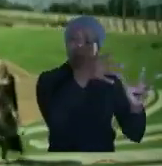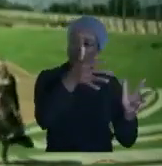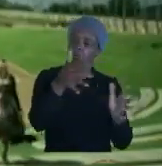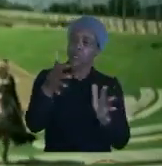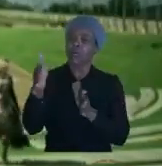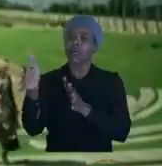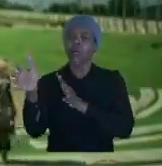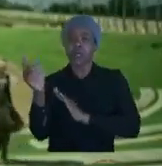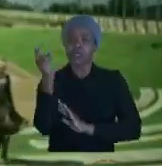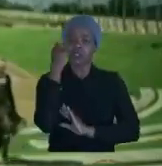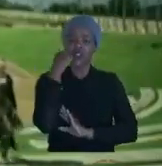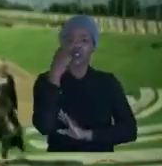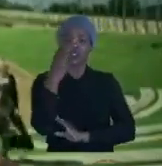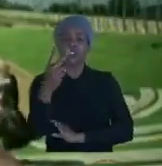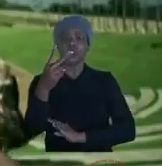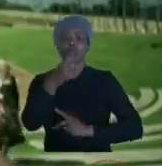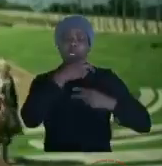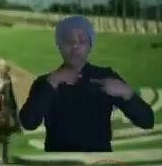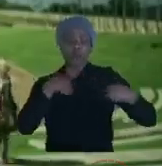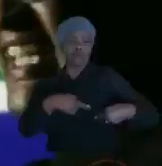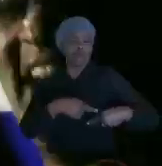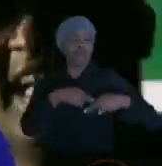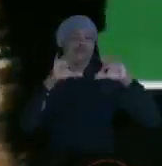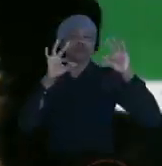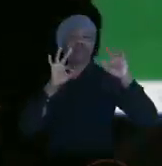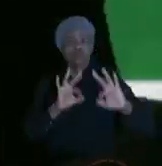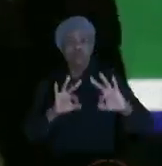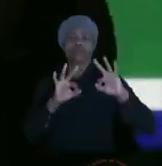temoruna. Li rato kahari.